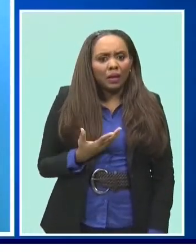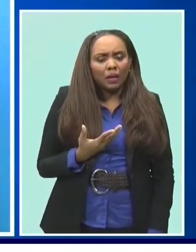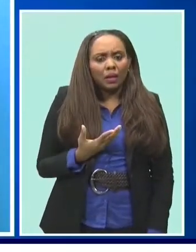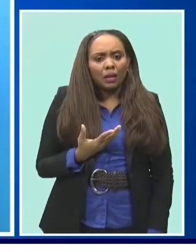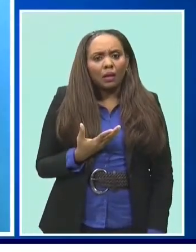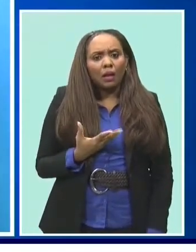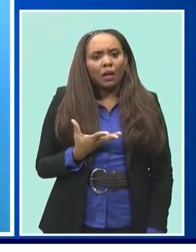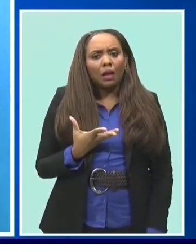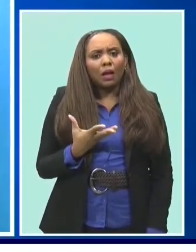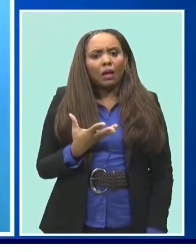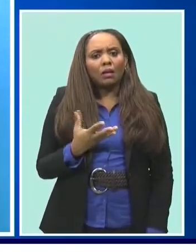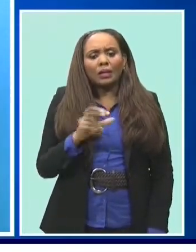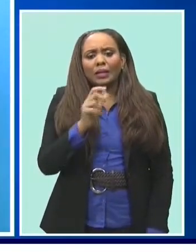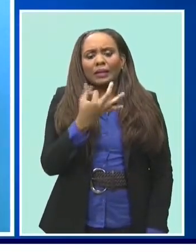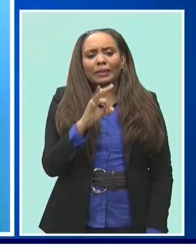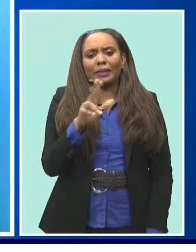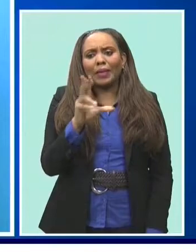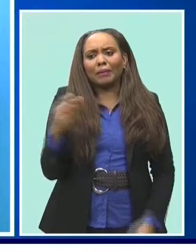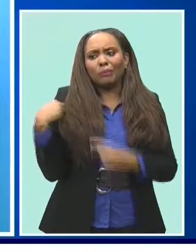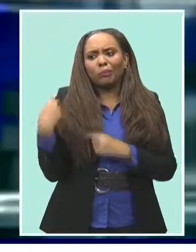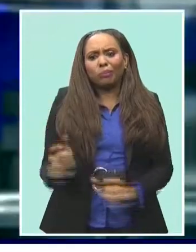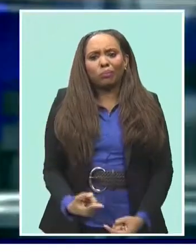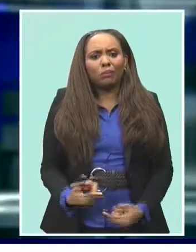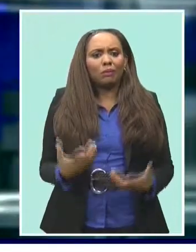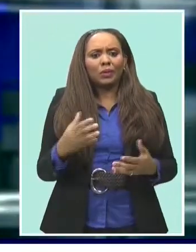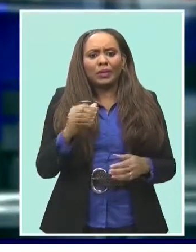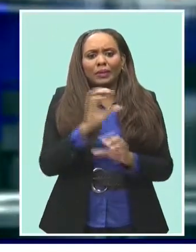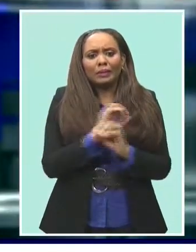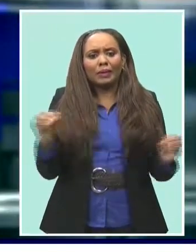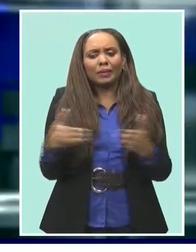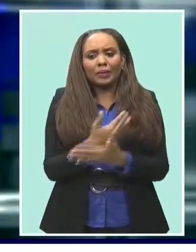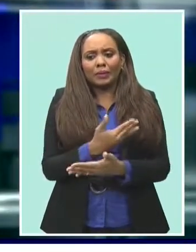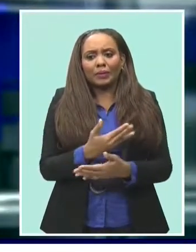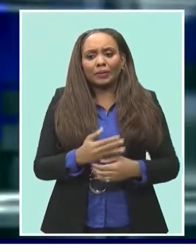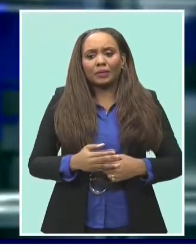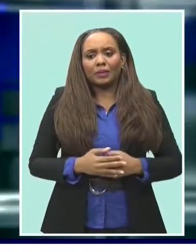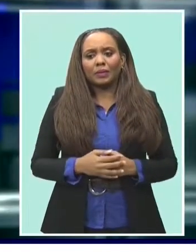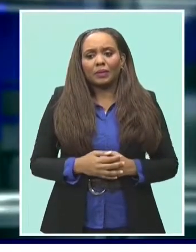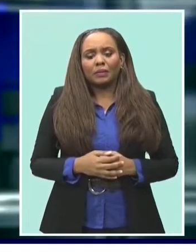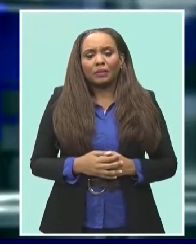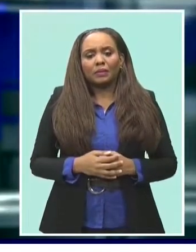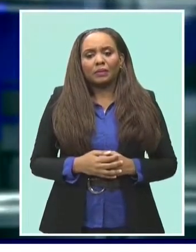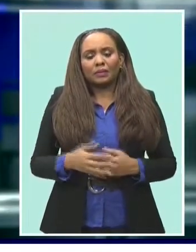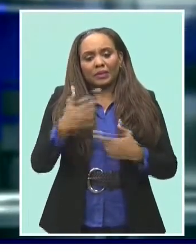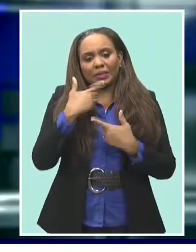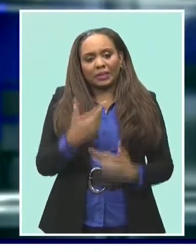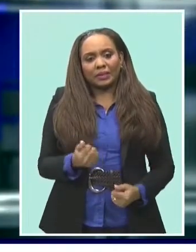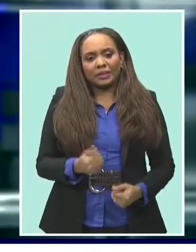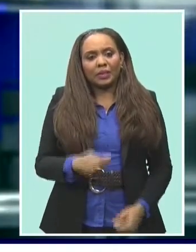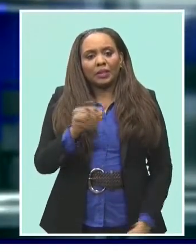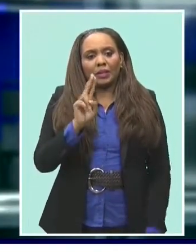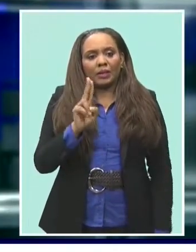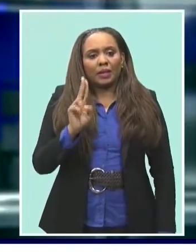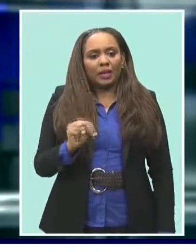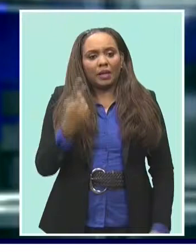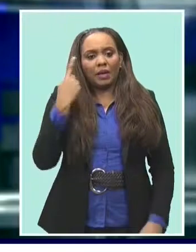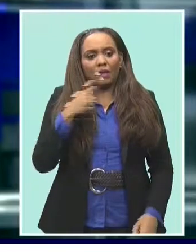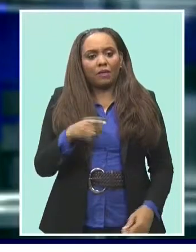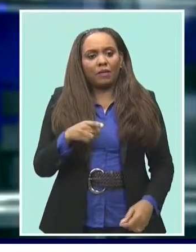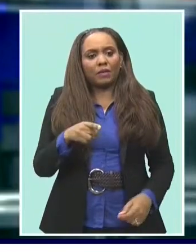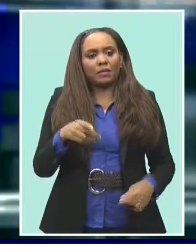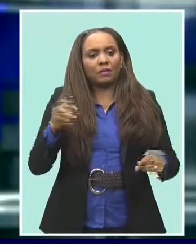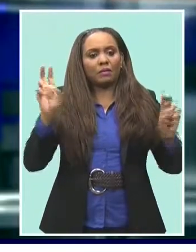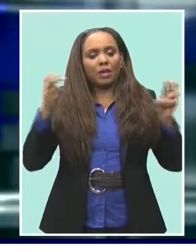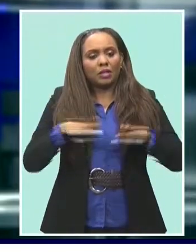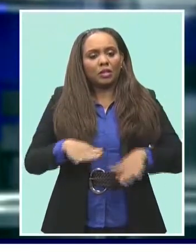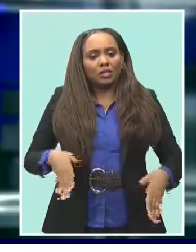and has not really been updated. Now, what's interesting is that the United Nations Convention on the Rights of a Child,